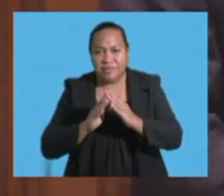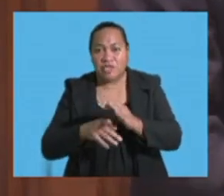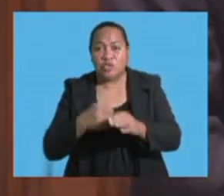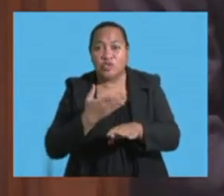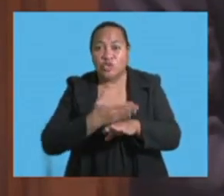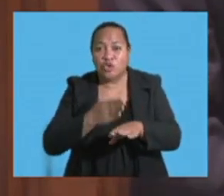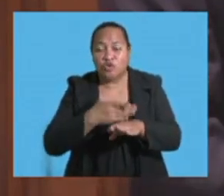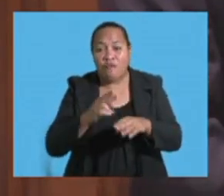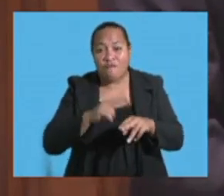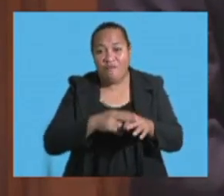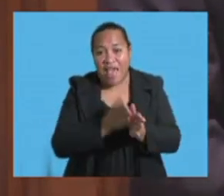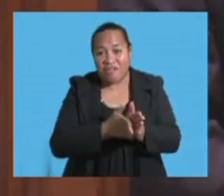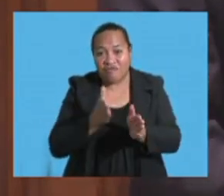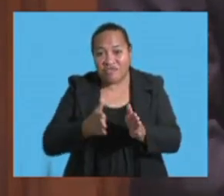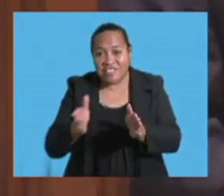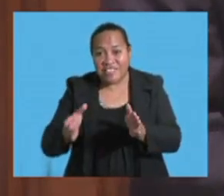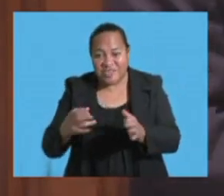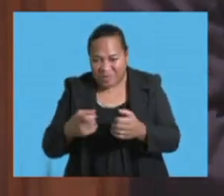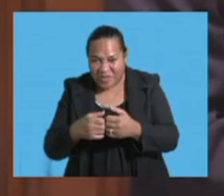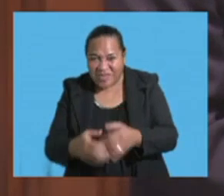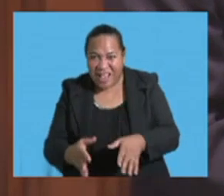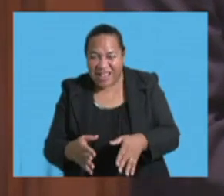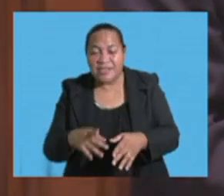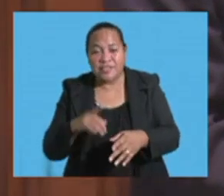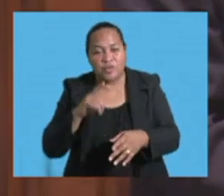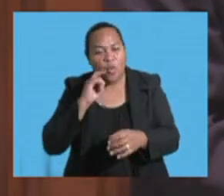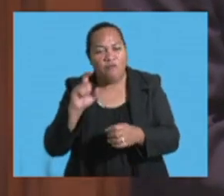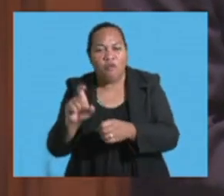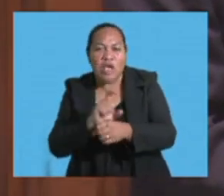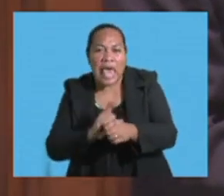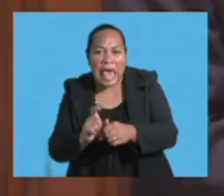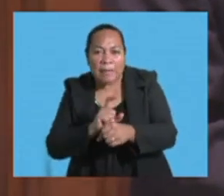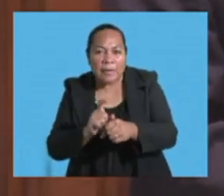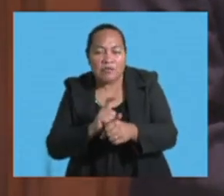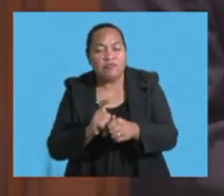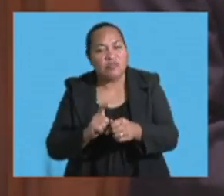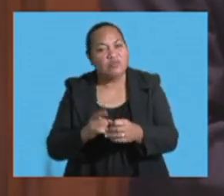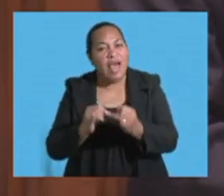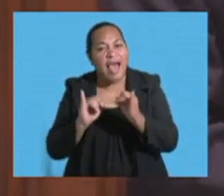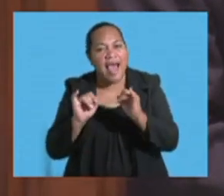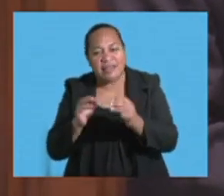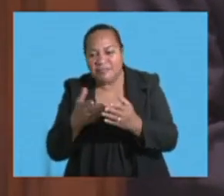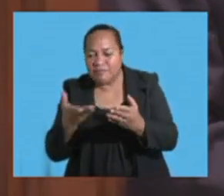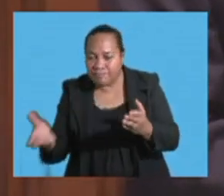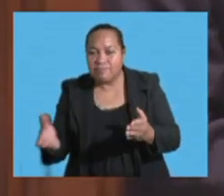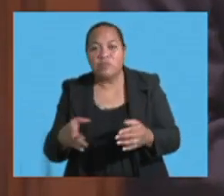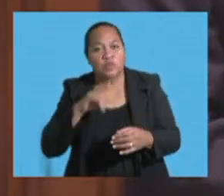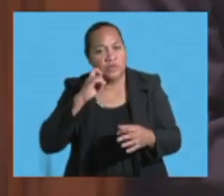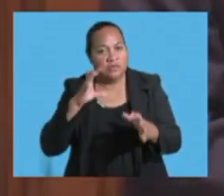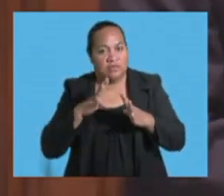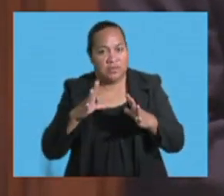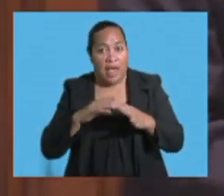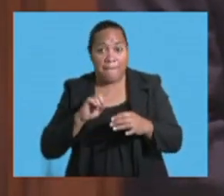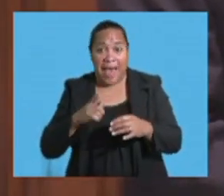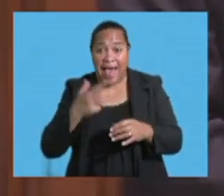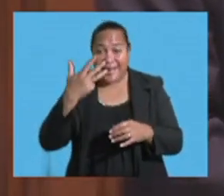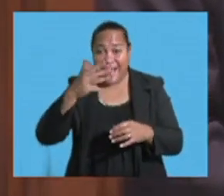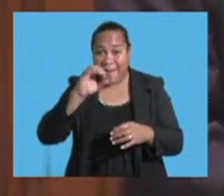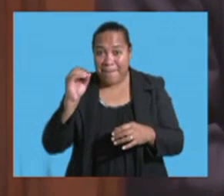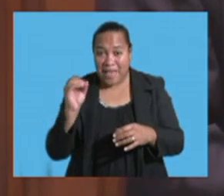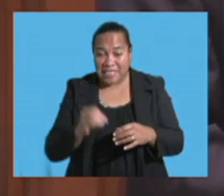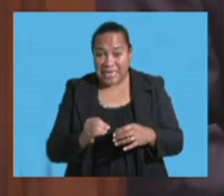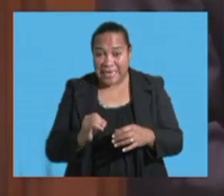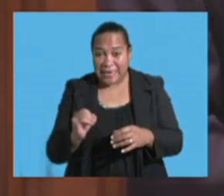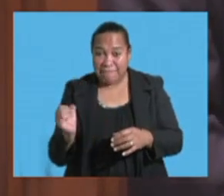factories, chemical required for biofuel production, and all agricultural items. However, 9% import VAT